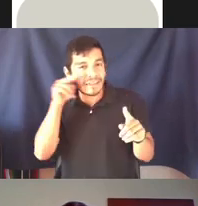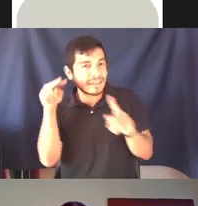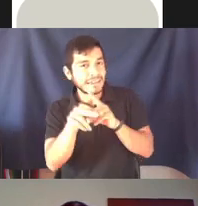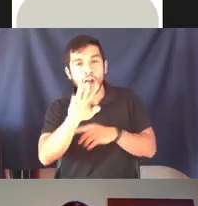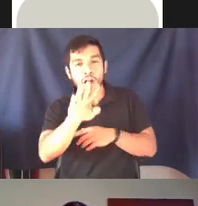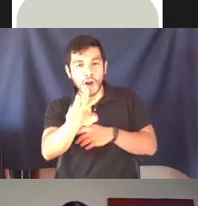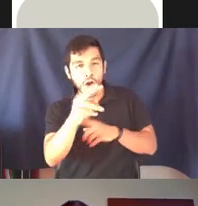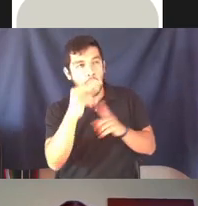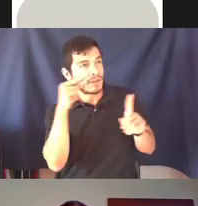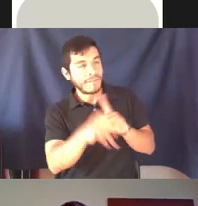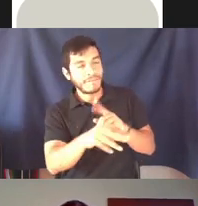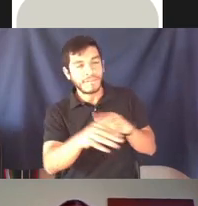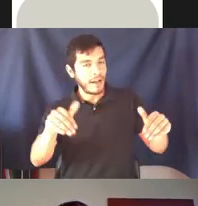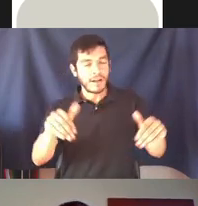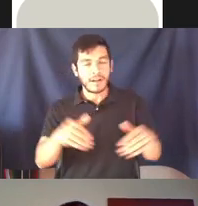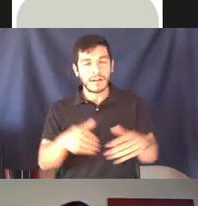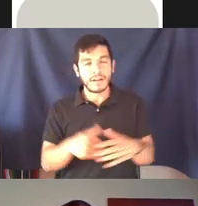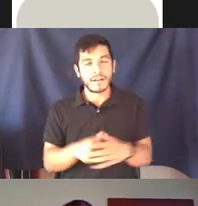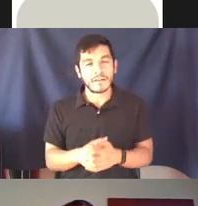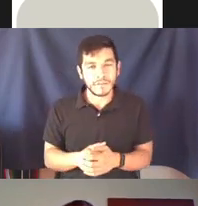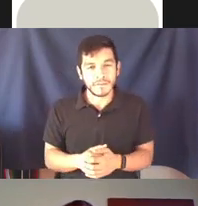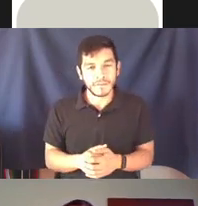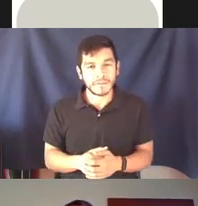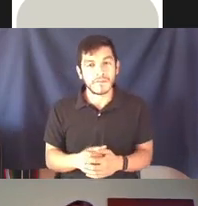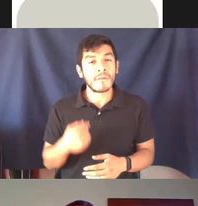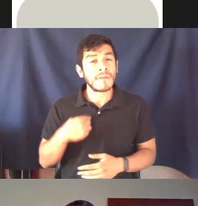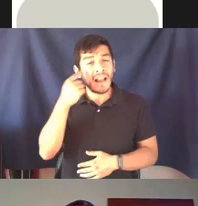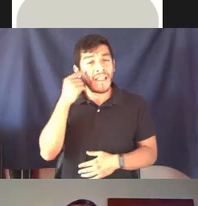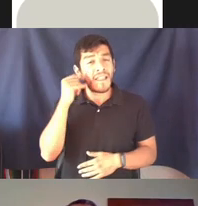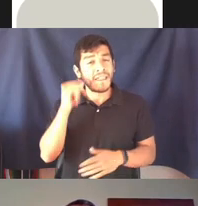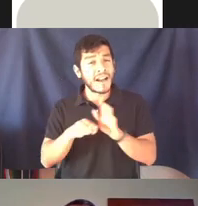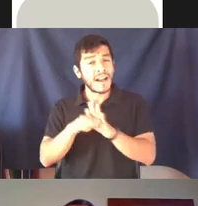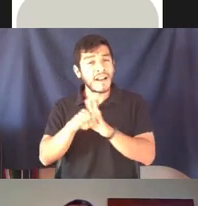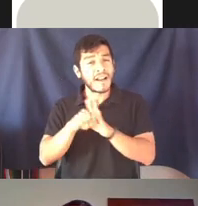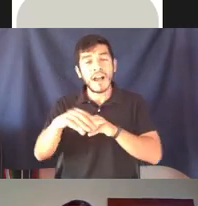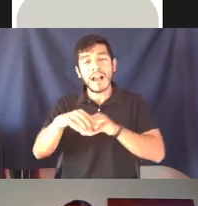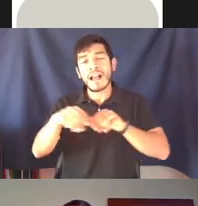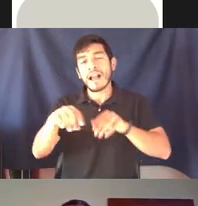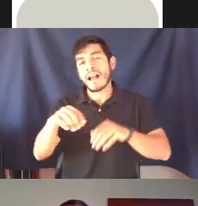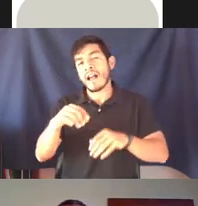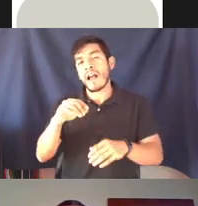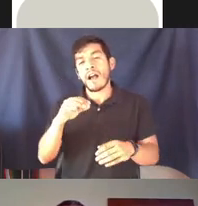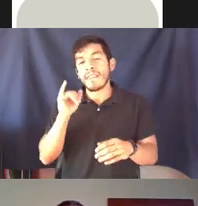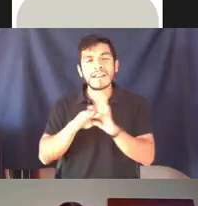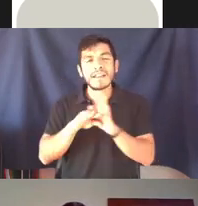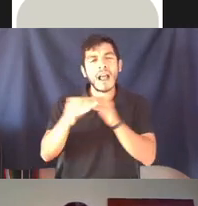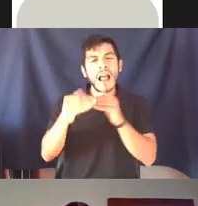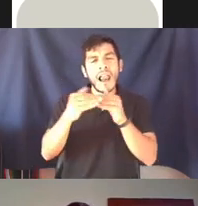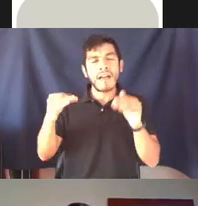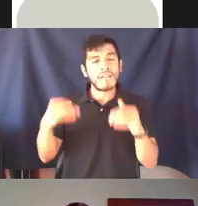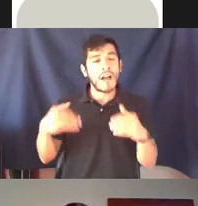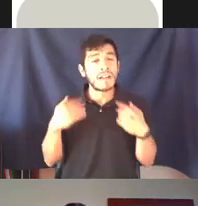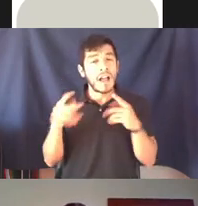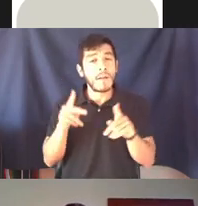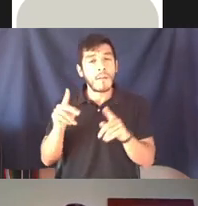so I think the developmental stage of young people really influences what they get out of mentoring. Now, I think on that younger end